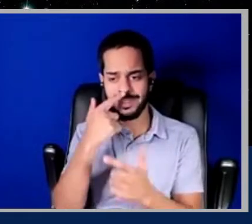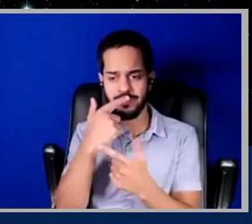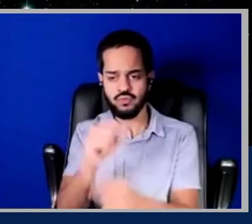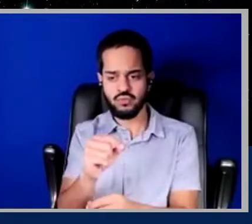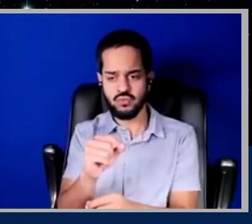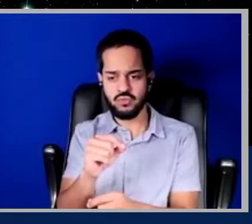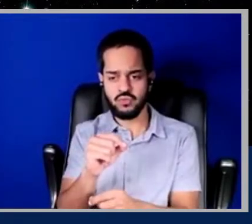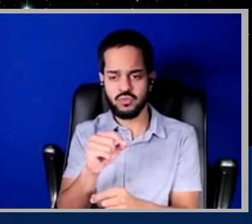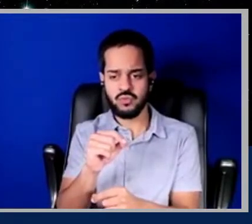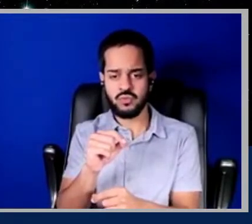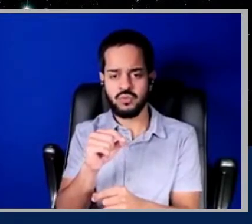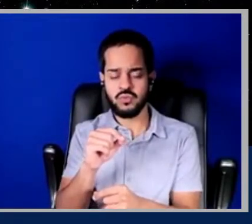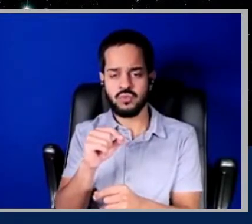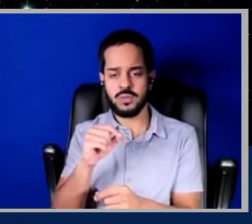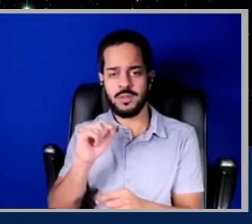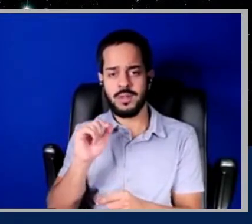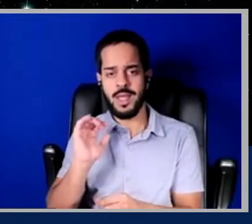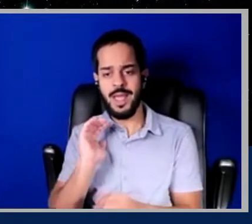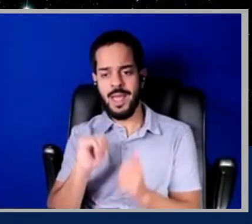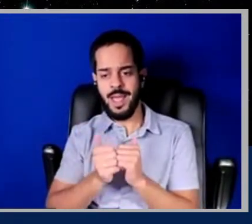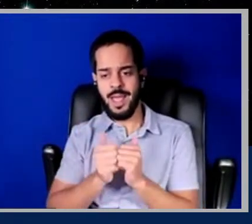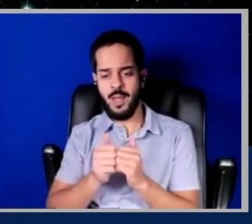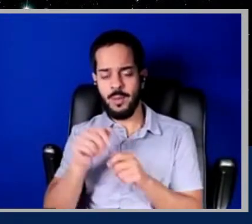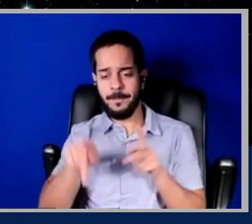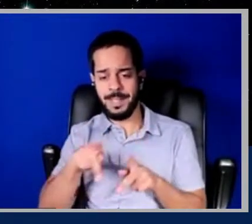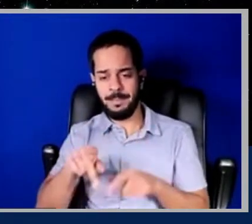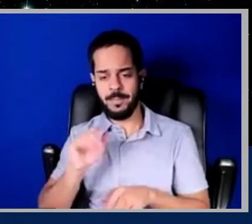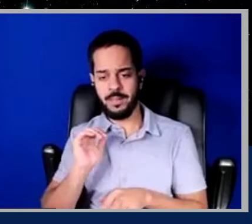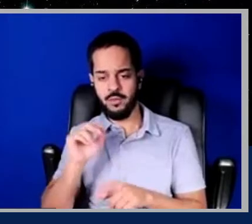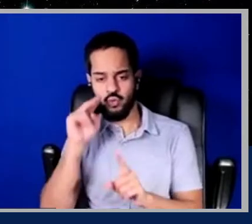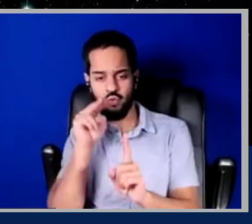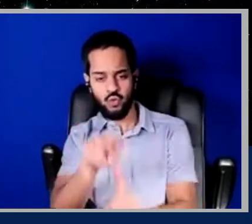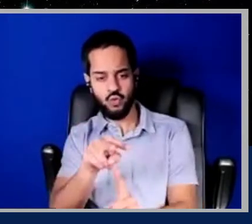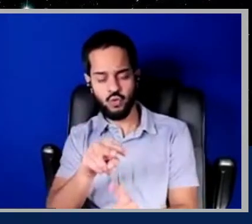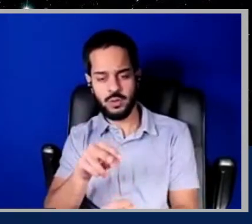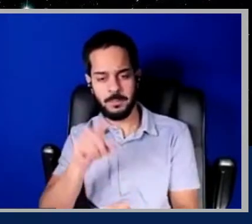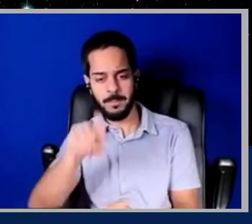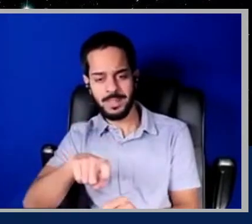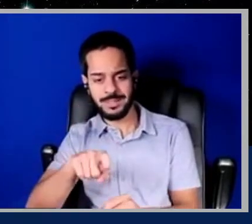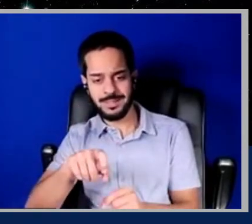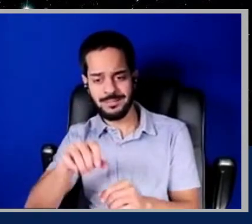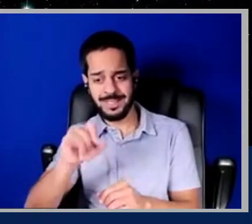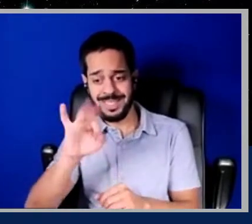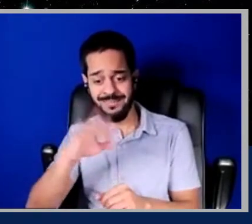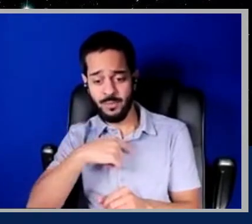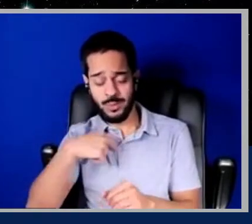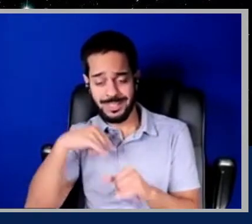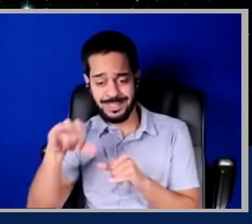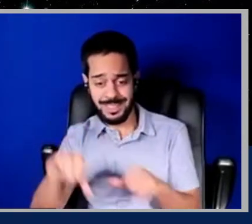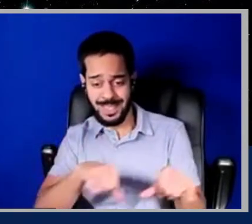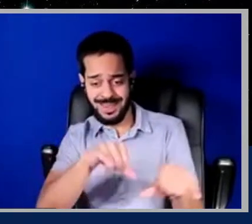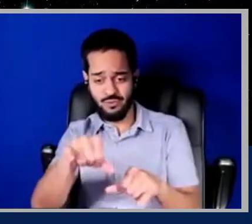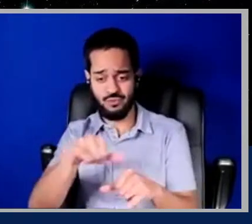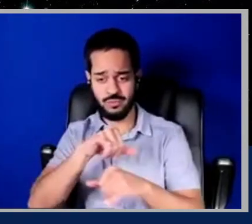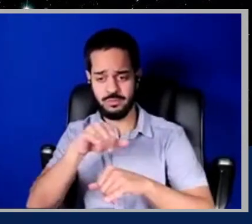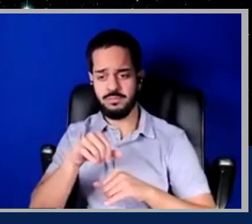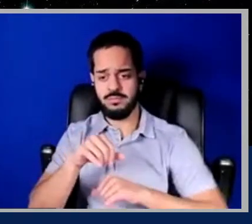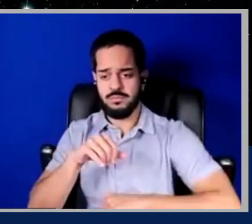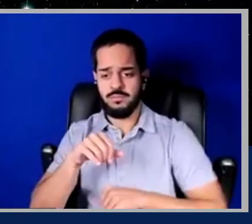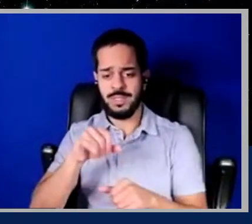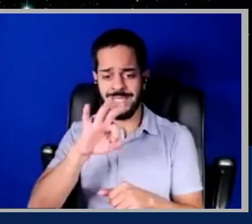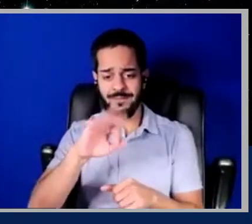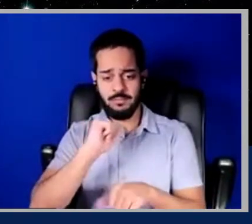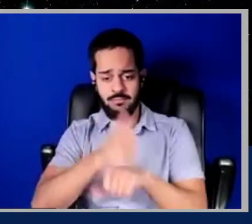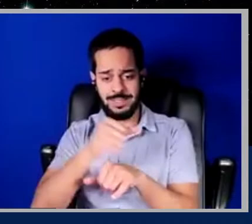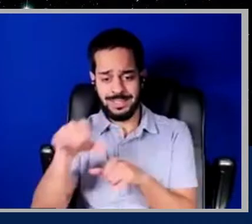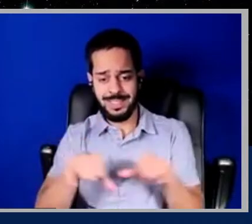on thinking that way, like standards, so that it can be more widespread, because you can scale it then, right? When there's a standard that everybody just follows, but it